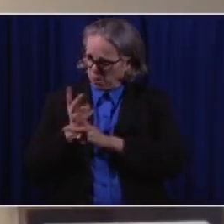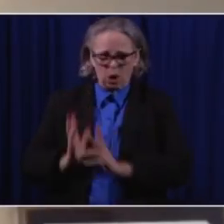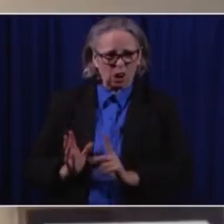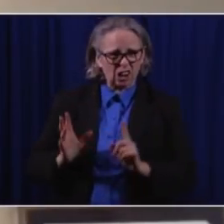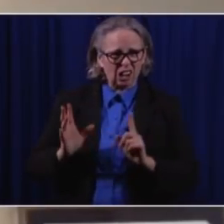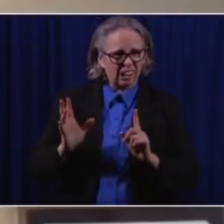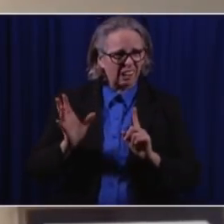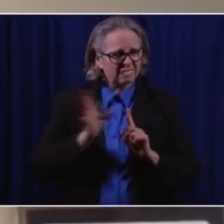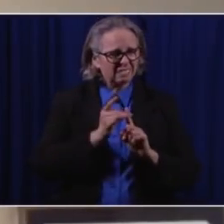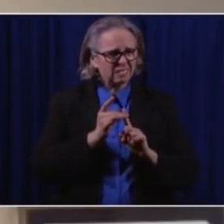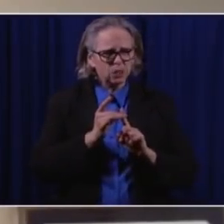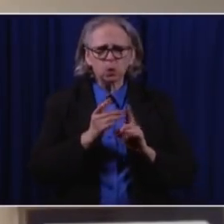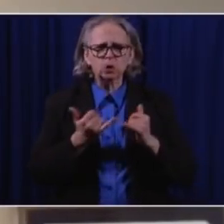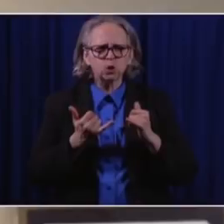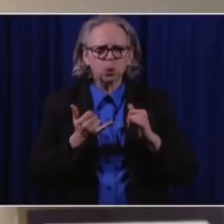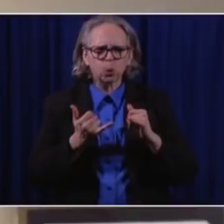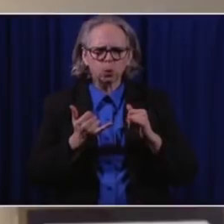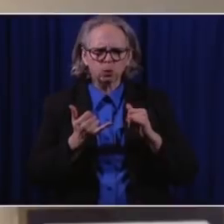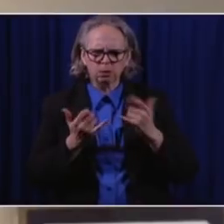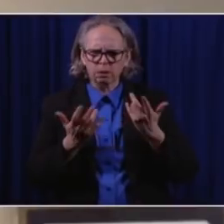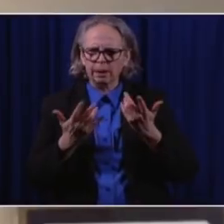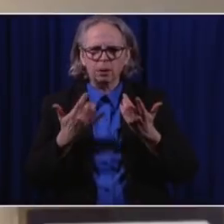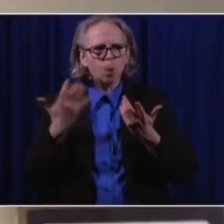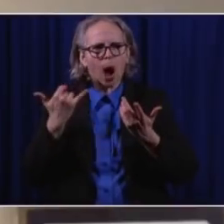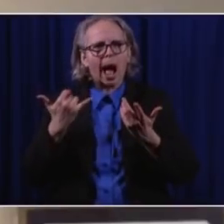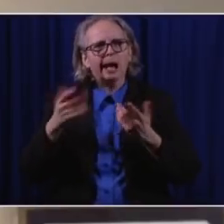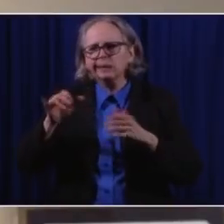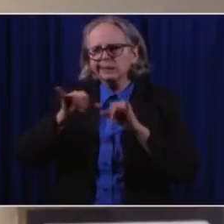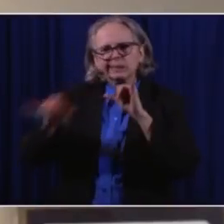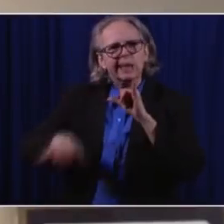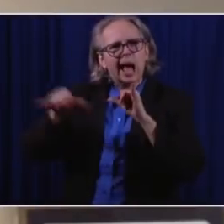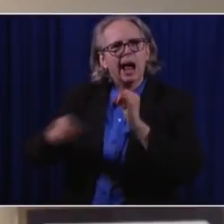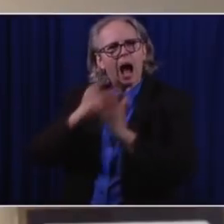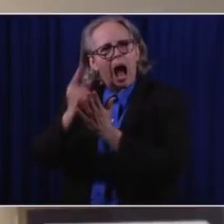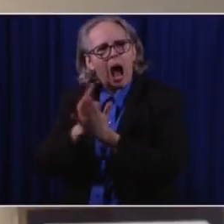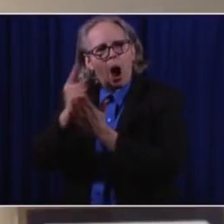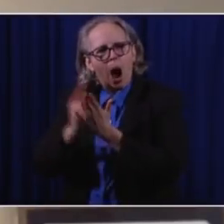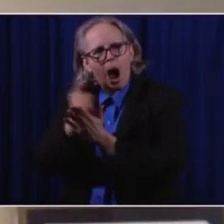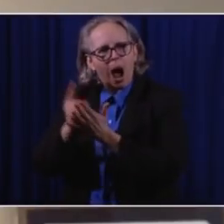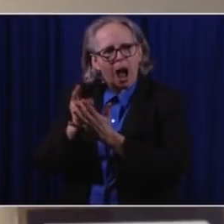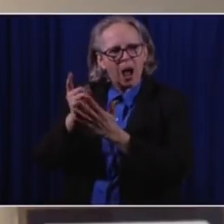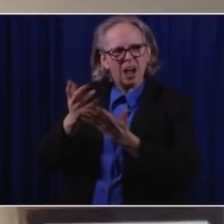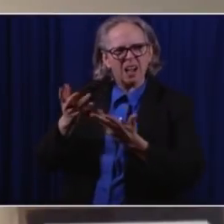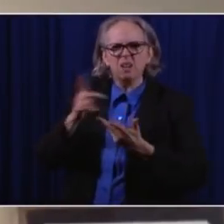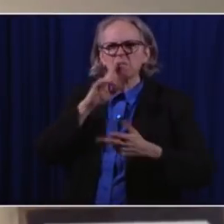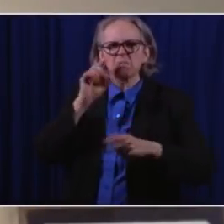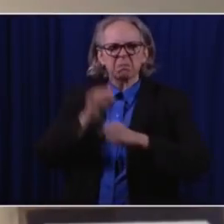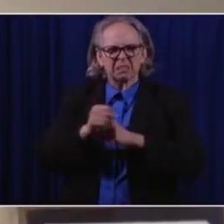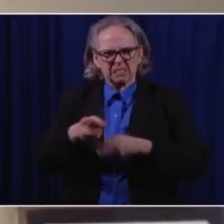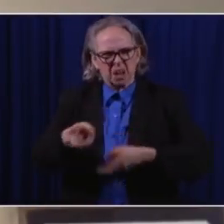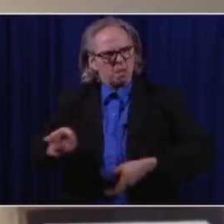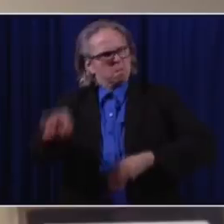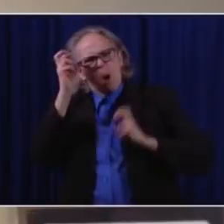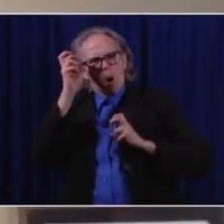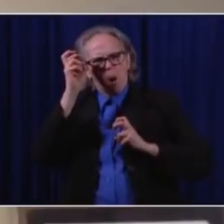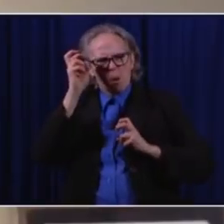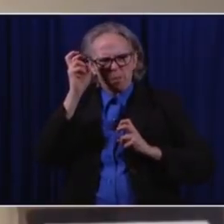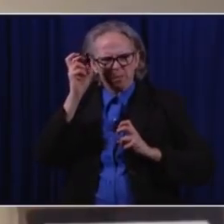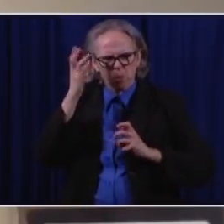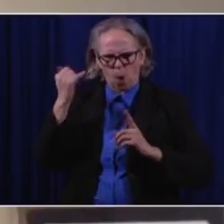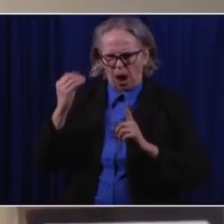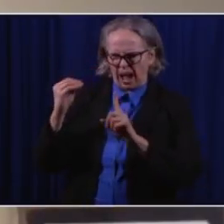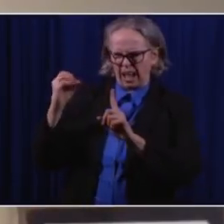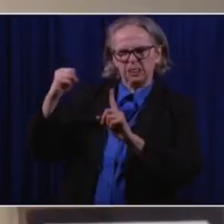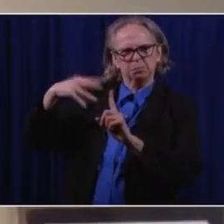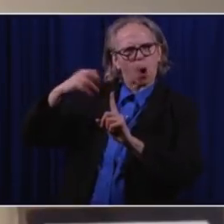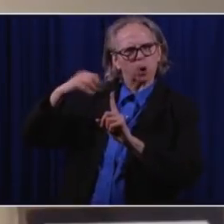spend more time on their care. All of that is really adding up to significant staff shortages, and we find ourselves working through those shortages on